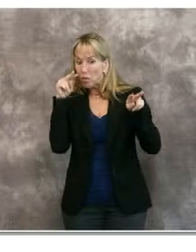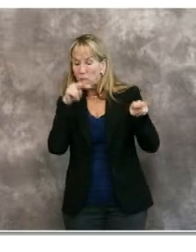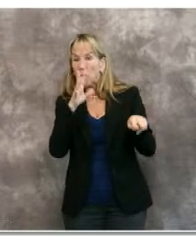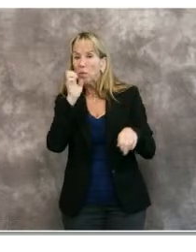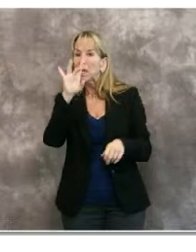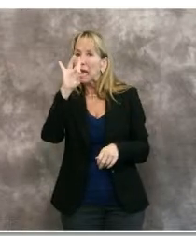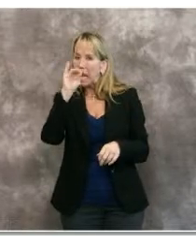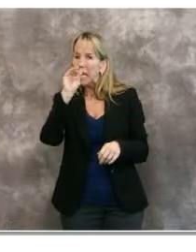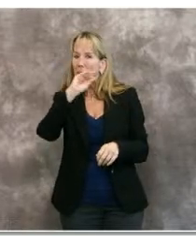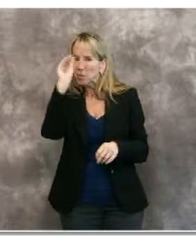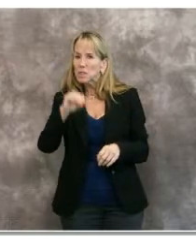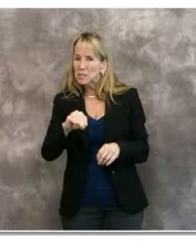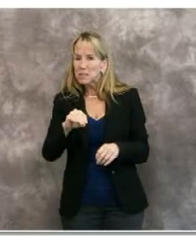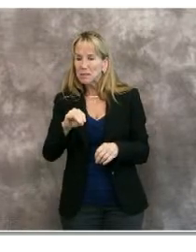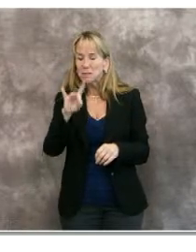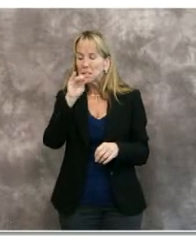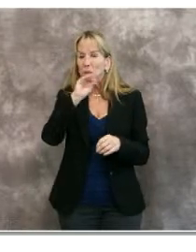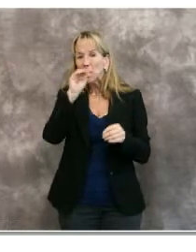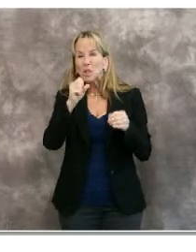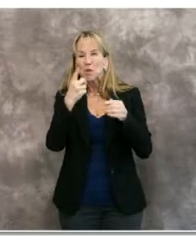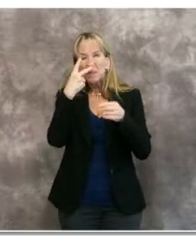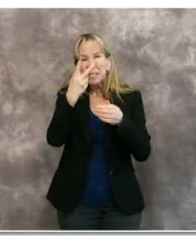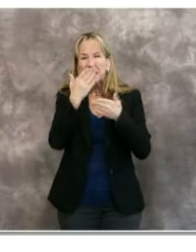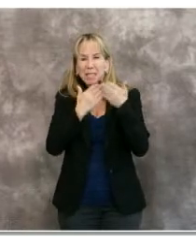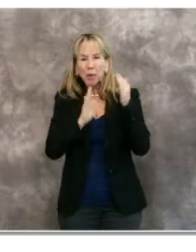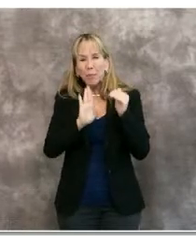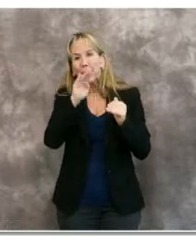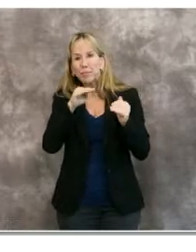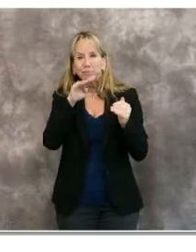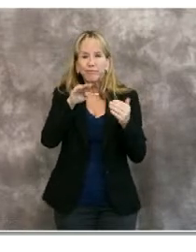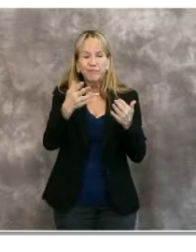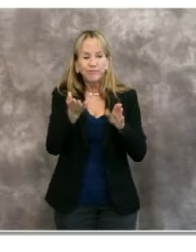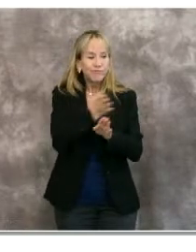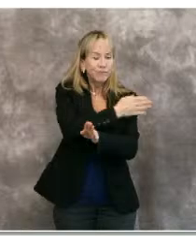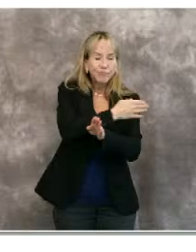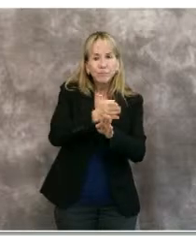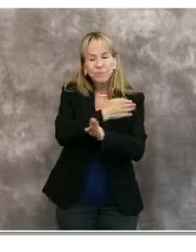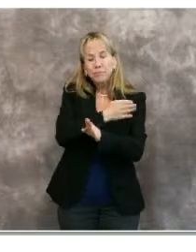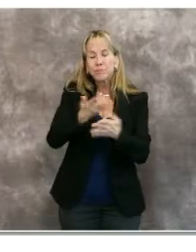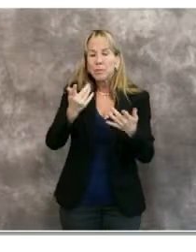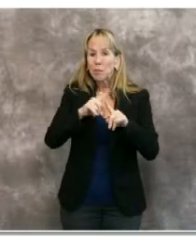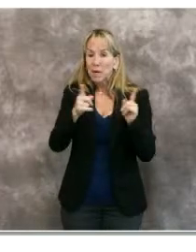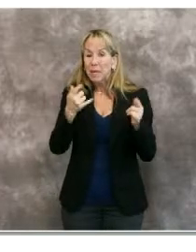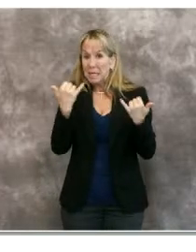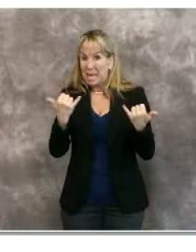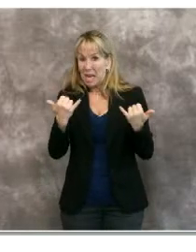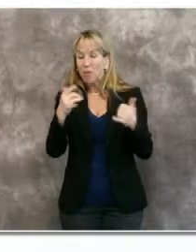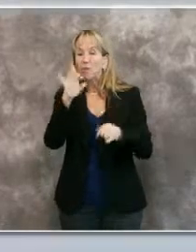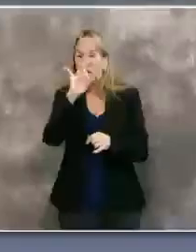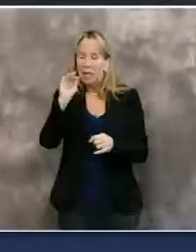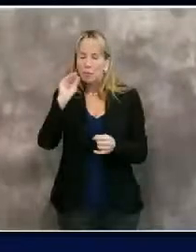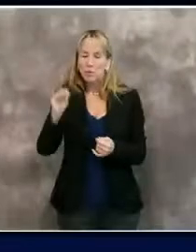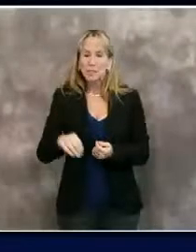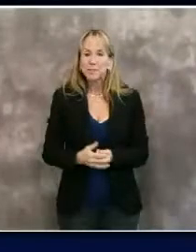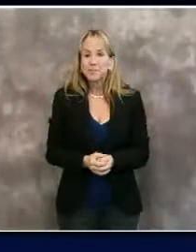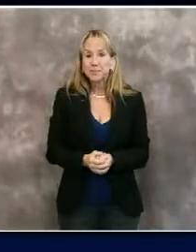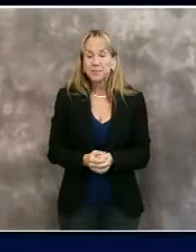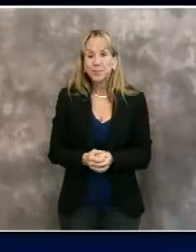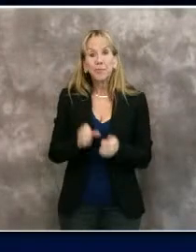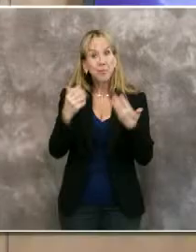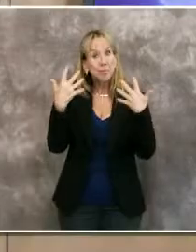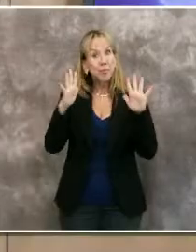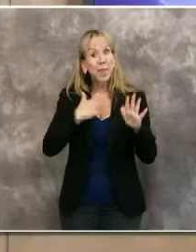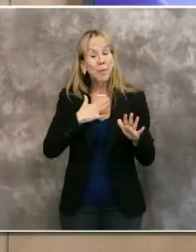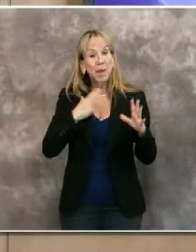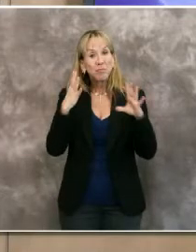so we are up a little bit, down a little bit over the preceding weeks, but that is where we are today. With that, that